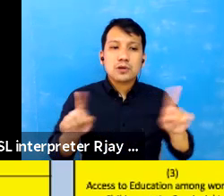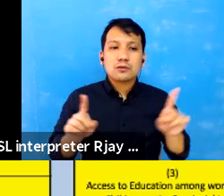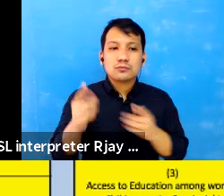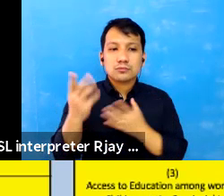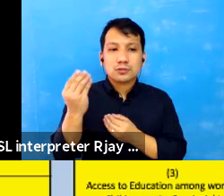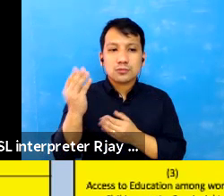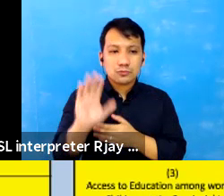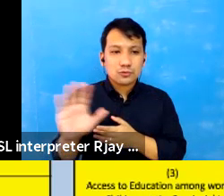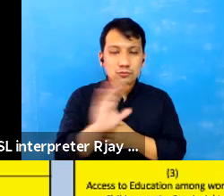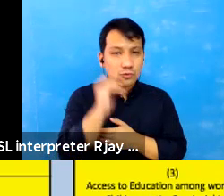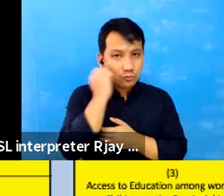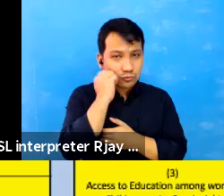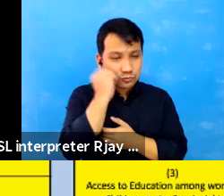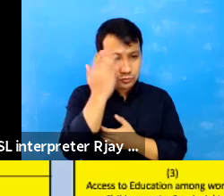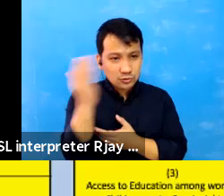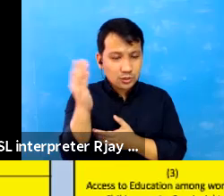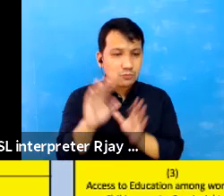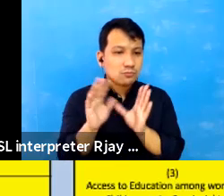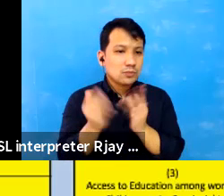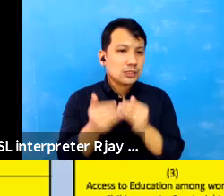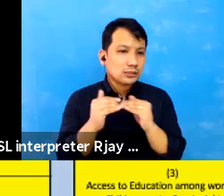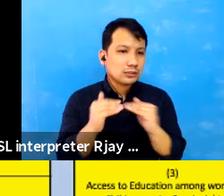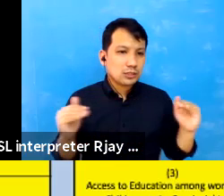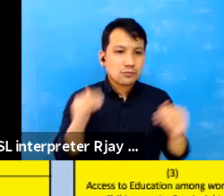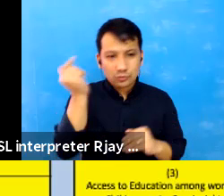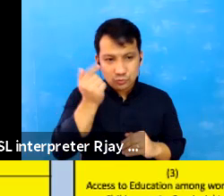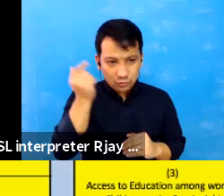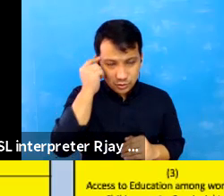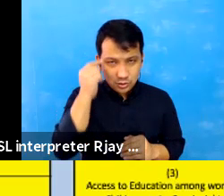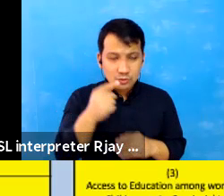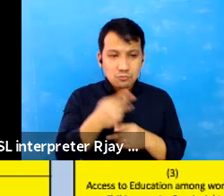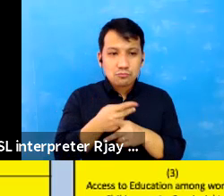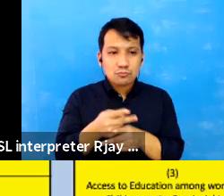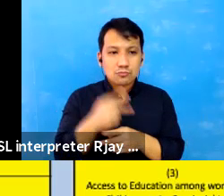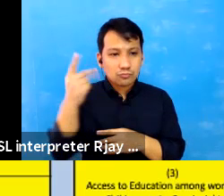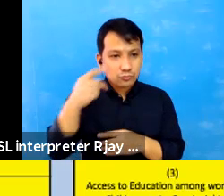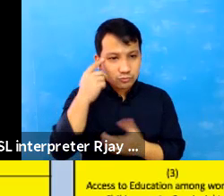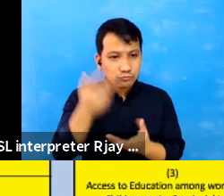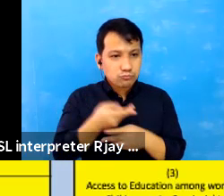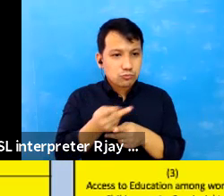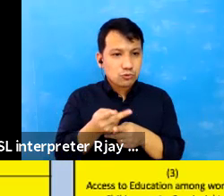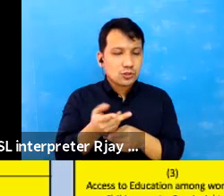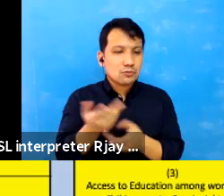updated soon as once the barangay level governance program commences.